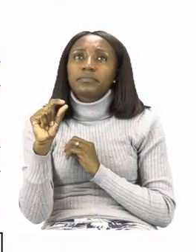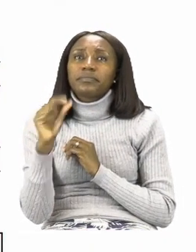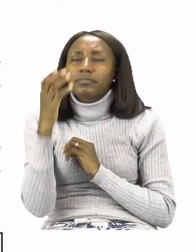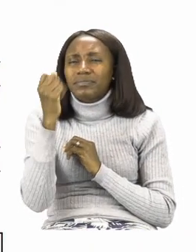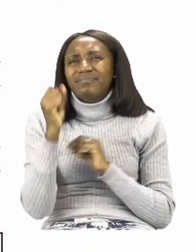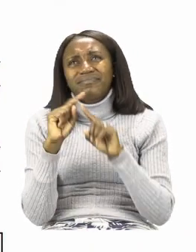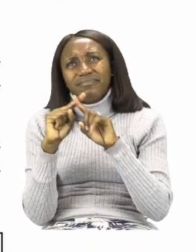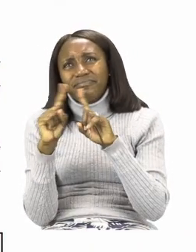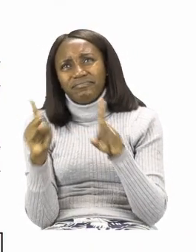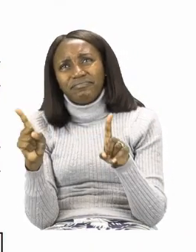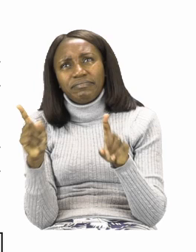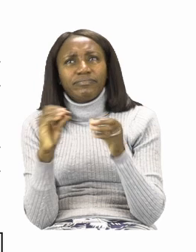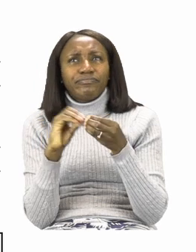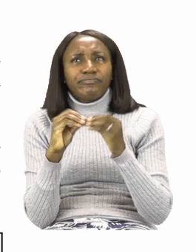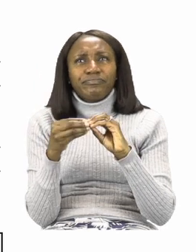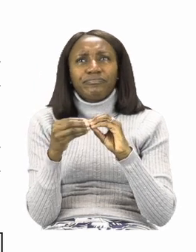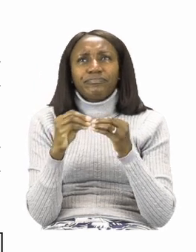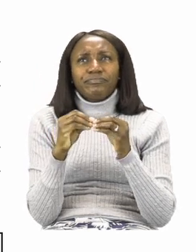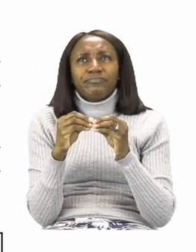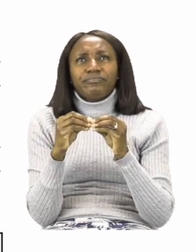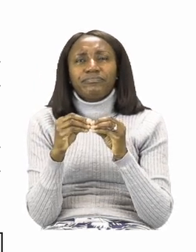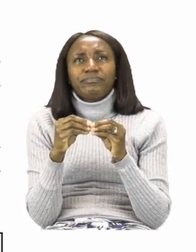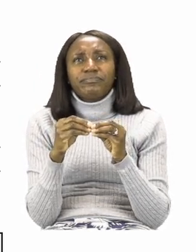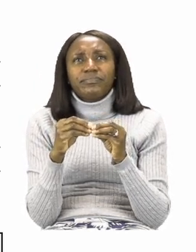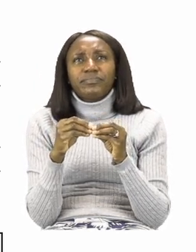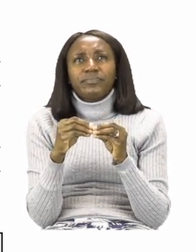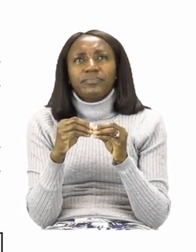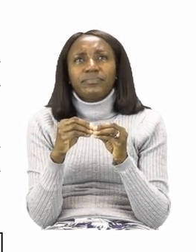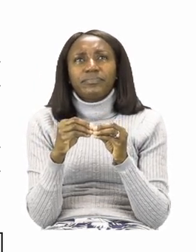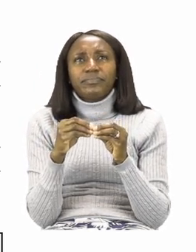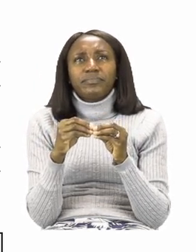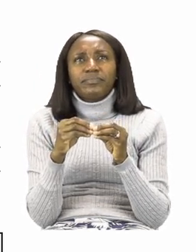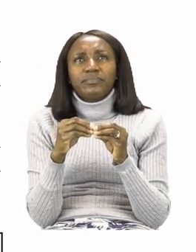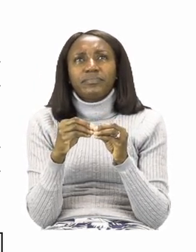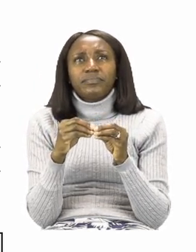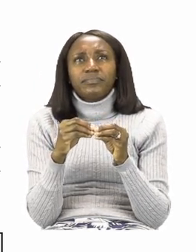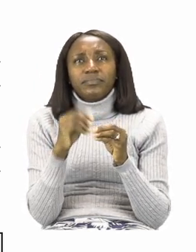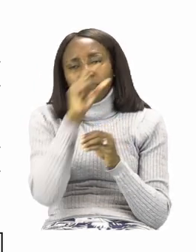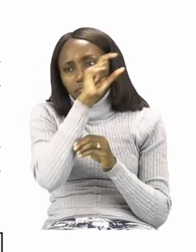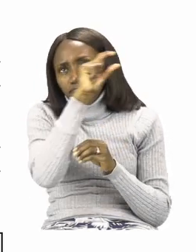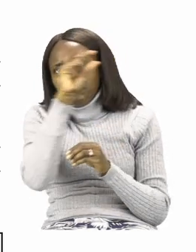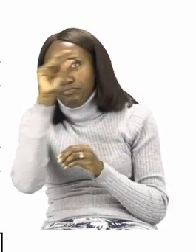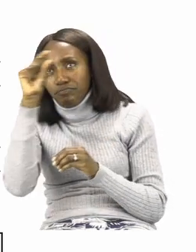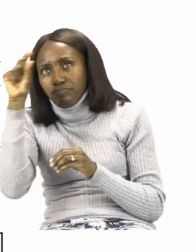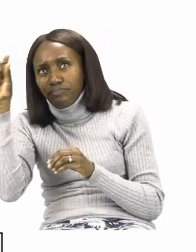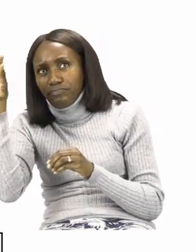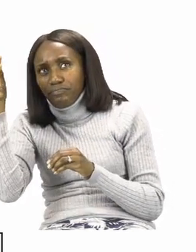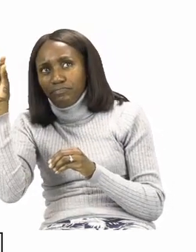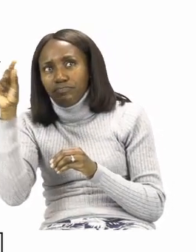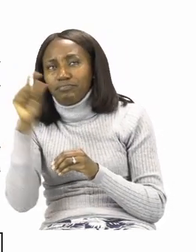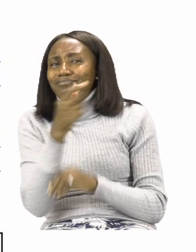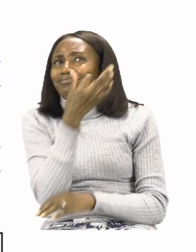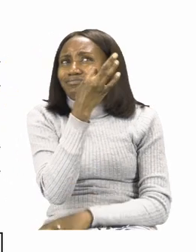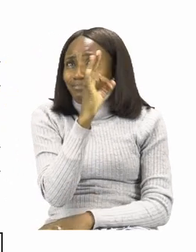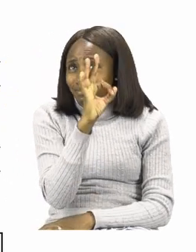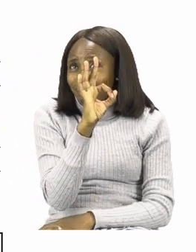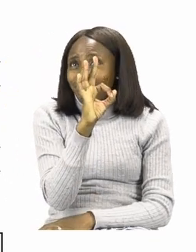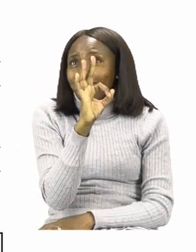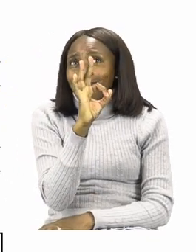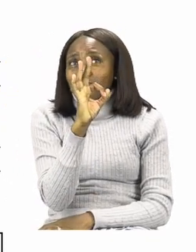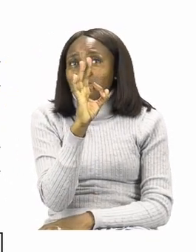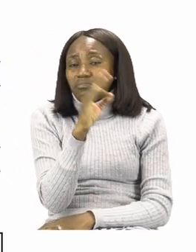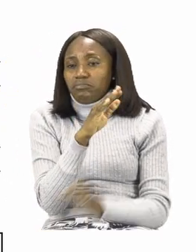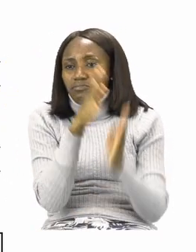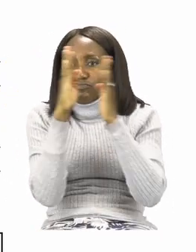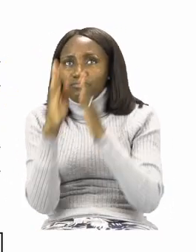different numbers. Let's look at the numbers in the first row. The first number is number 9, then